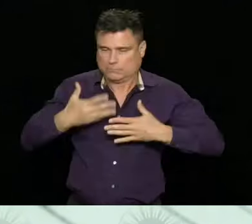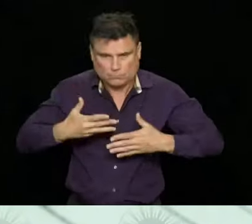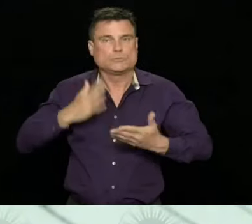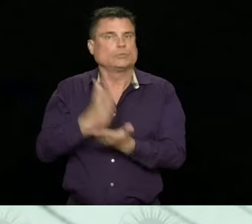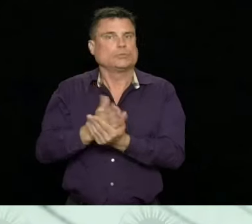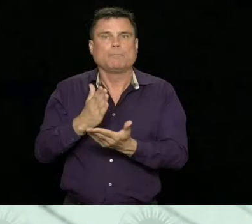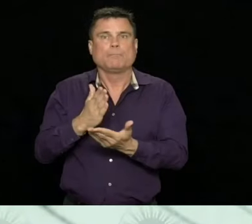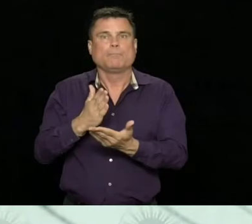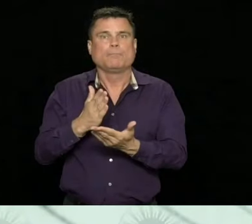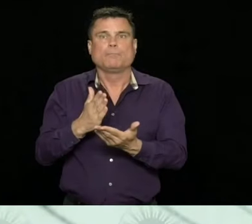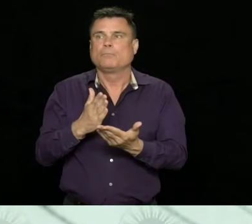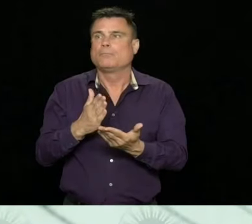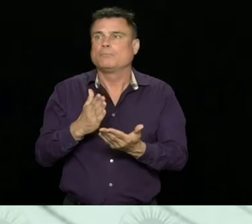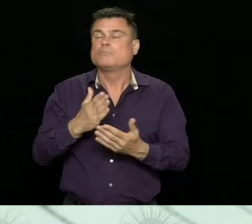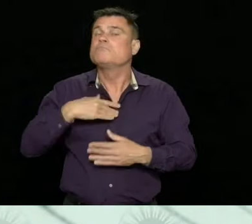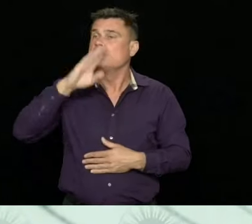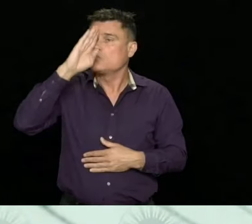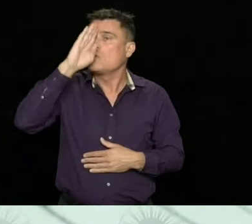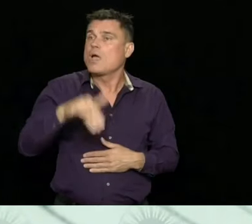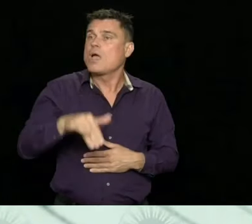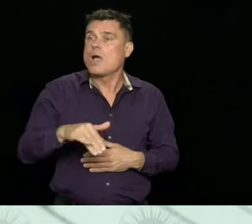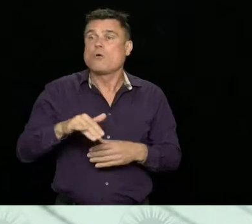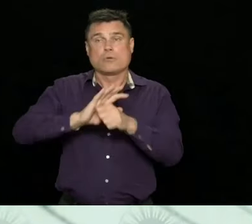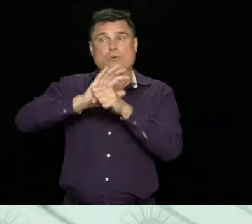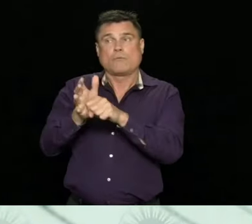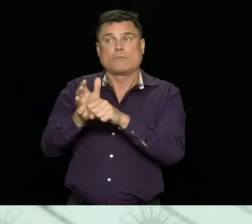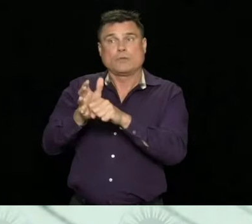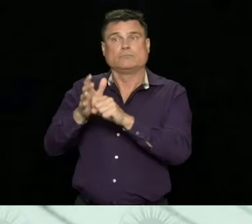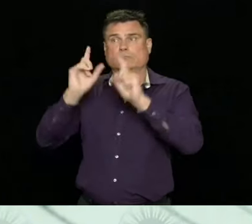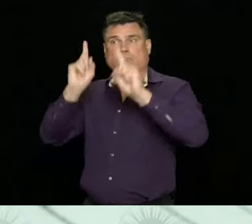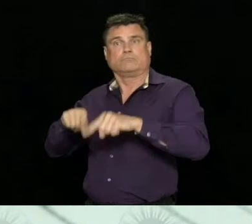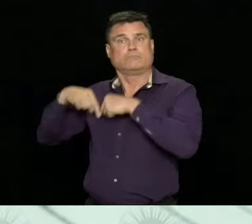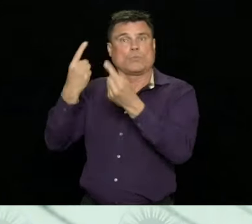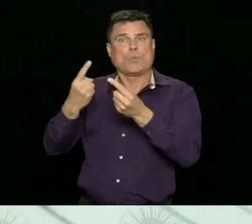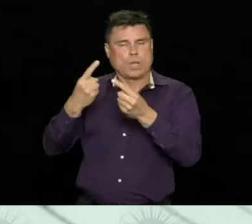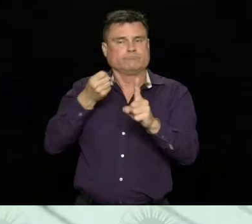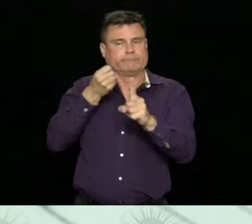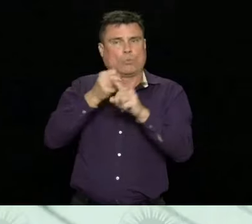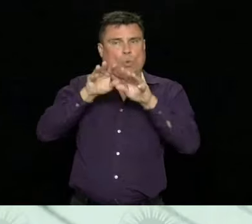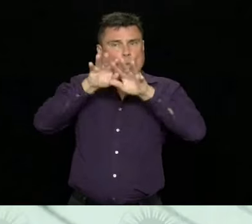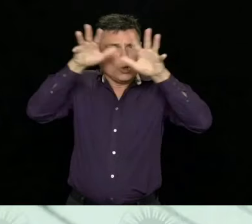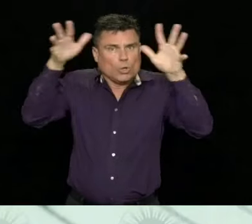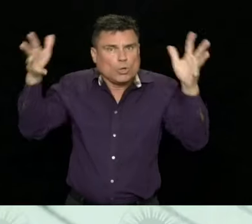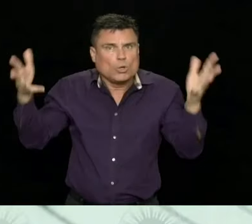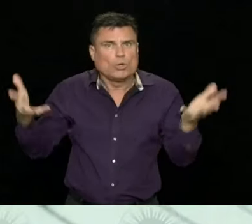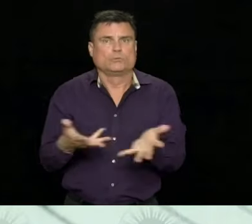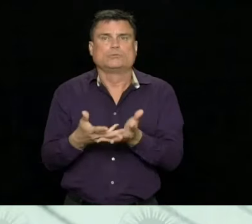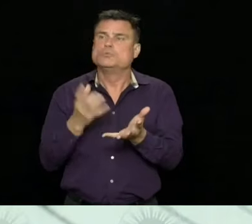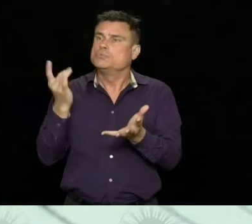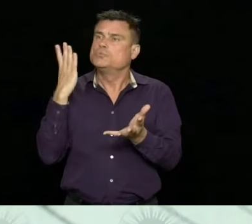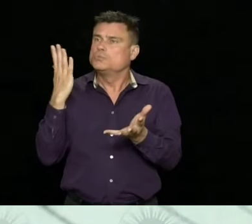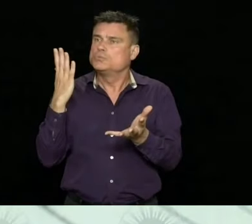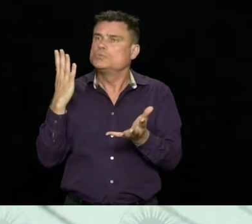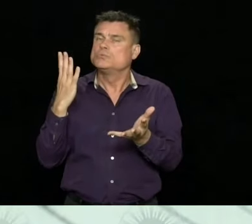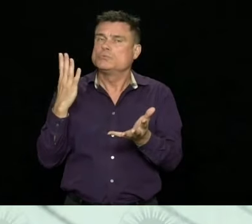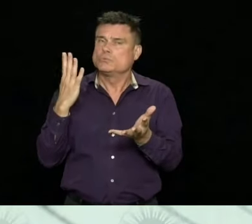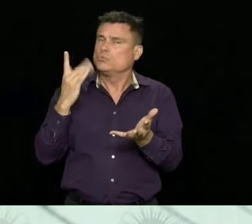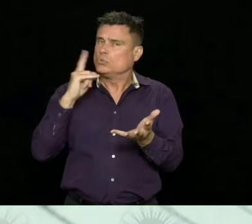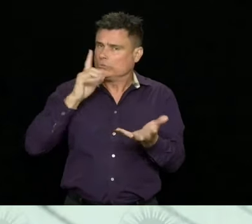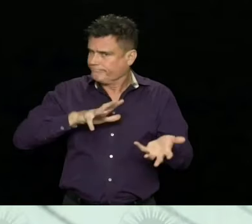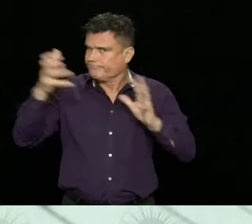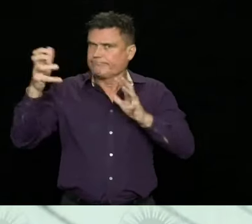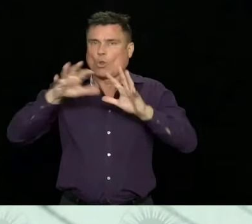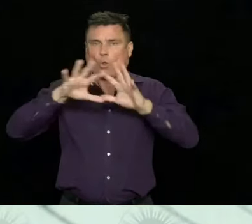and unmistakably, no one is immune to the impacts. But BC fared well and is now